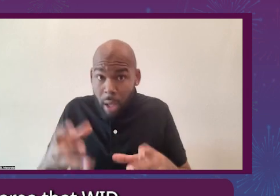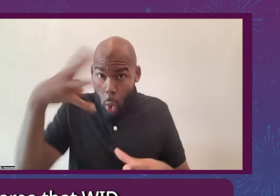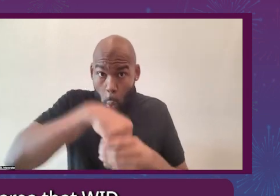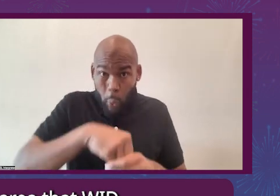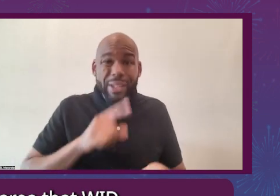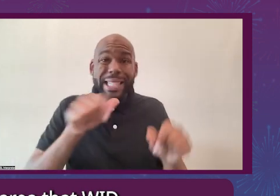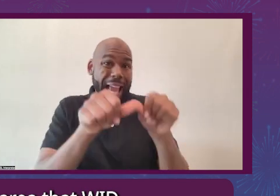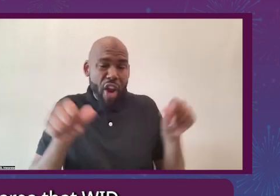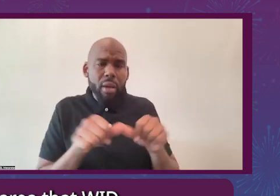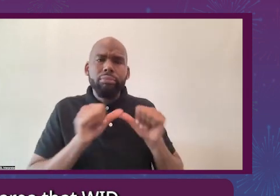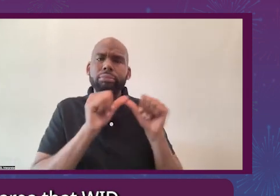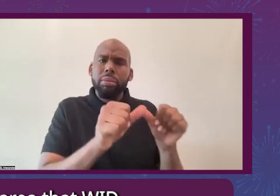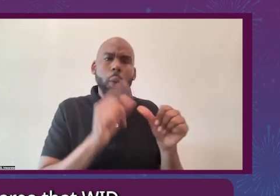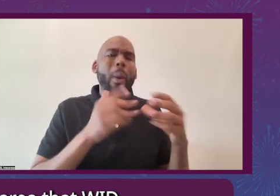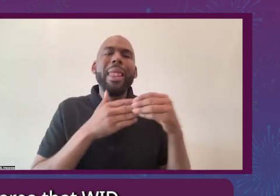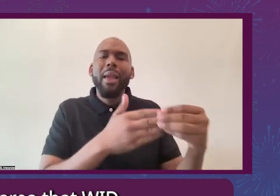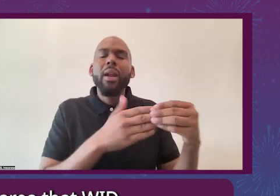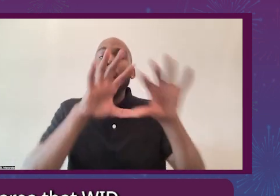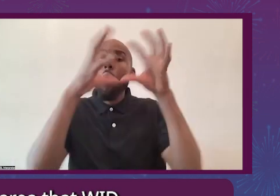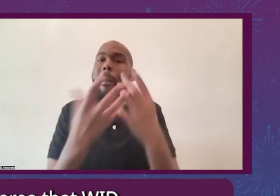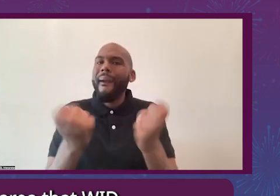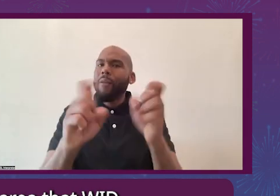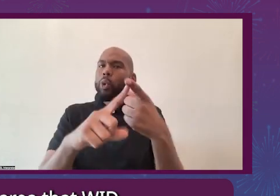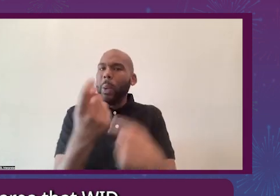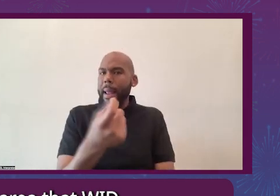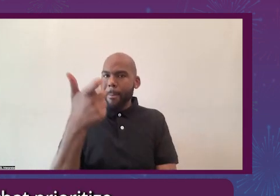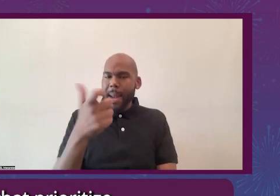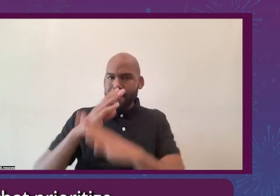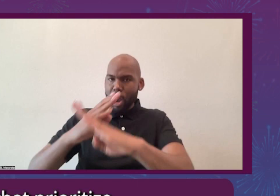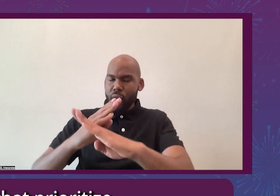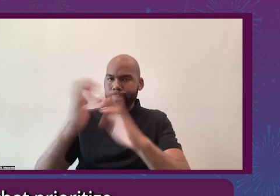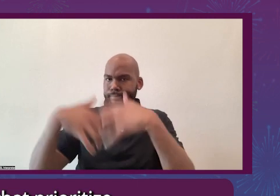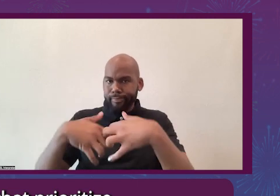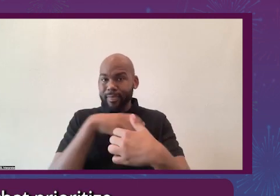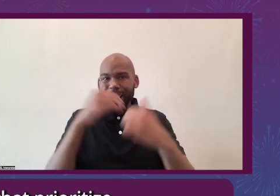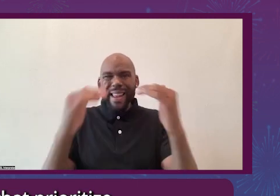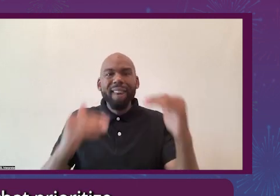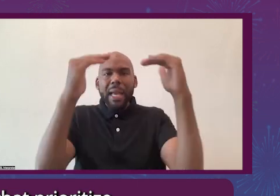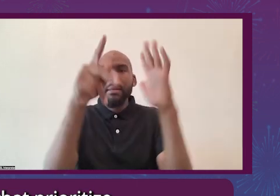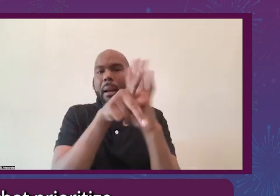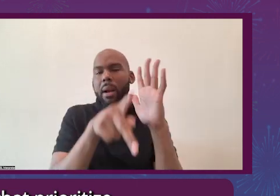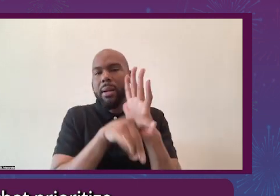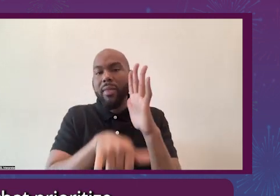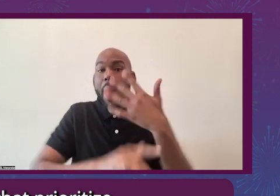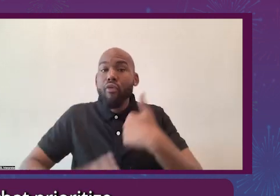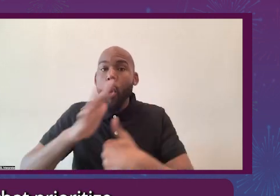Inclusion is an area that WID will continue leading a global effort to eliminate barriers and advance